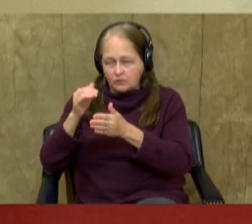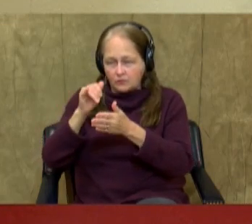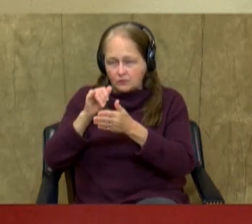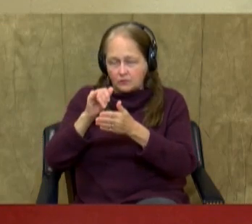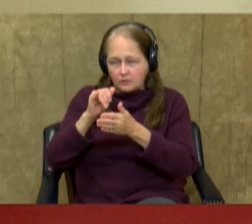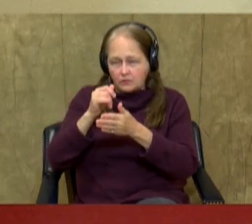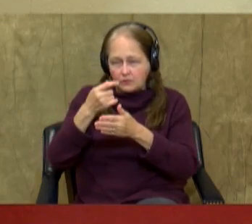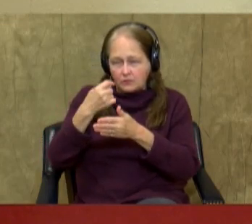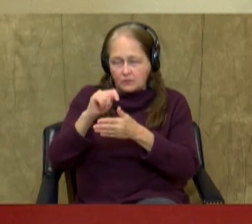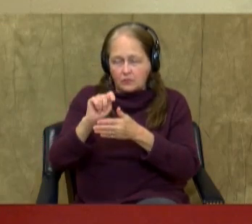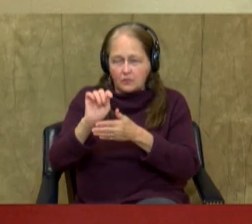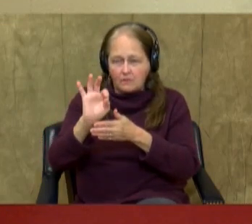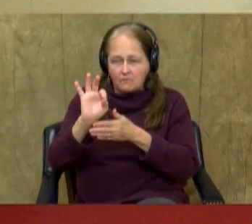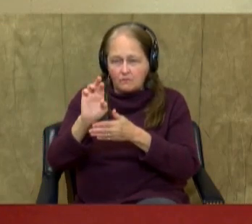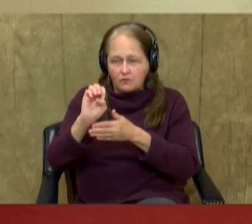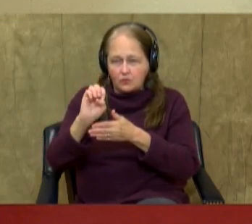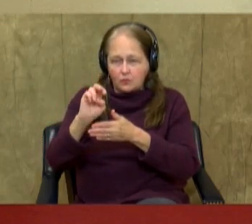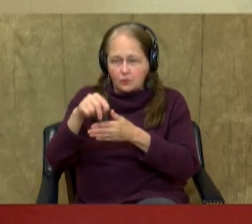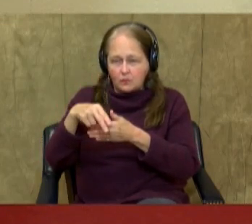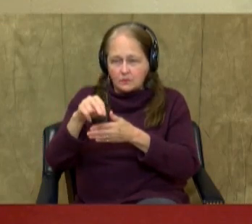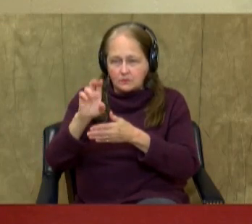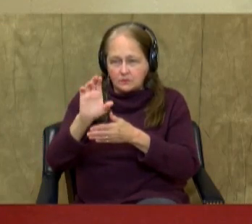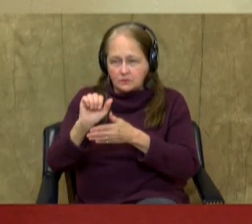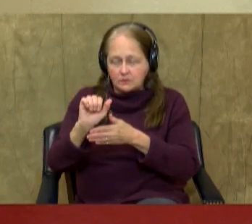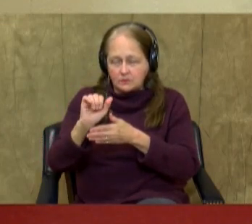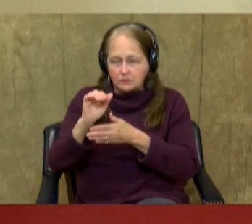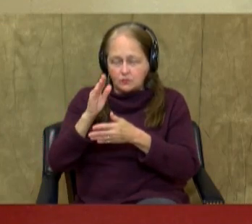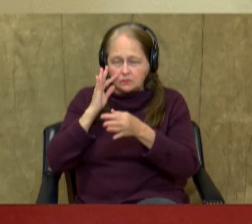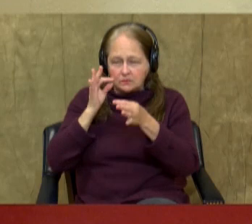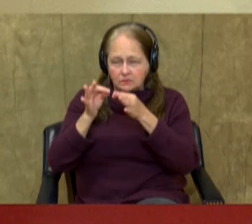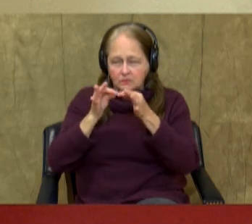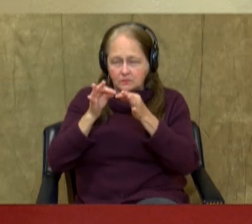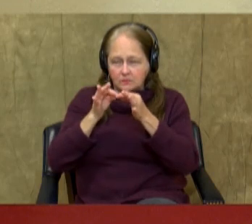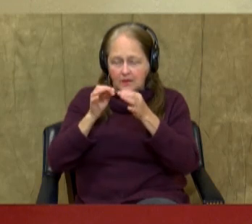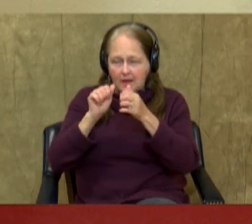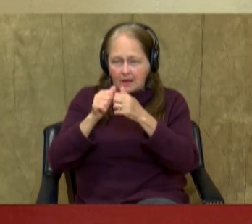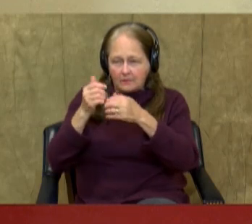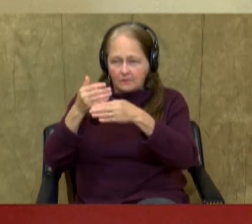on a frequency table, we will then describe the distribution.